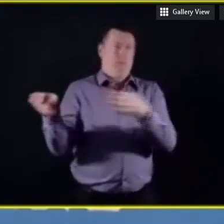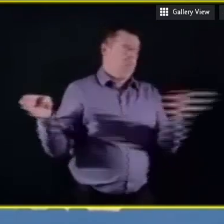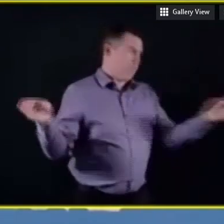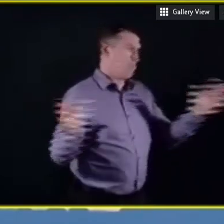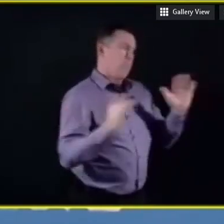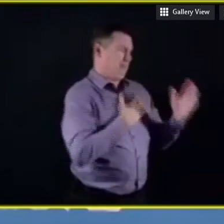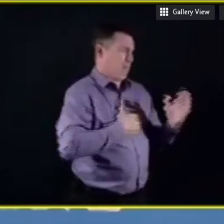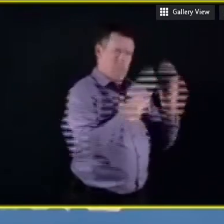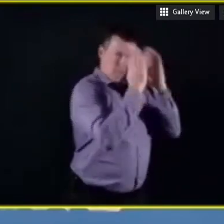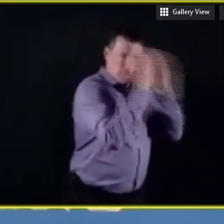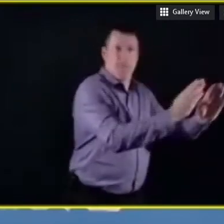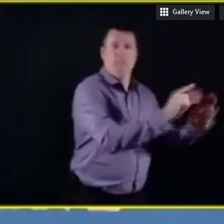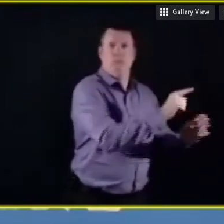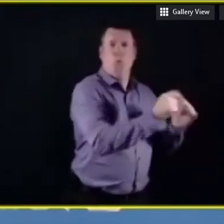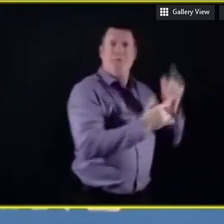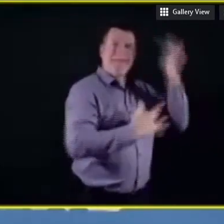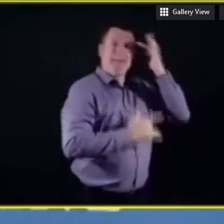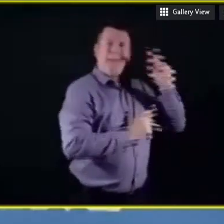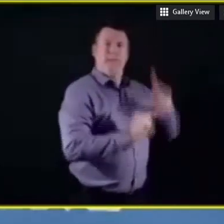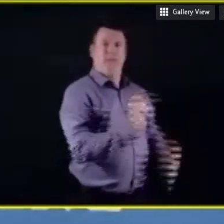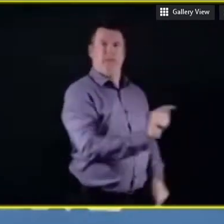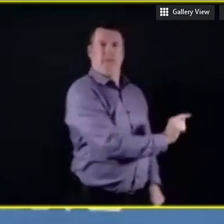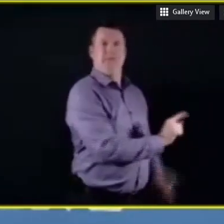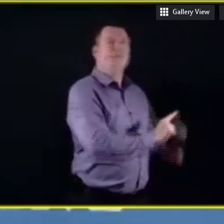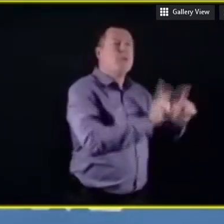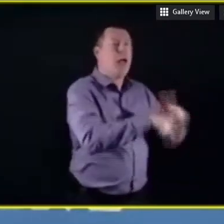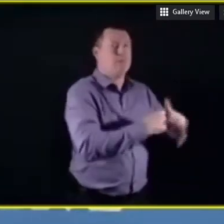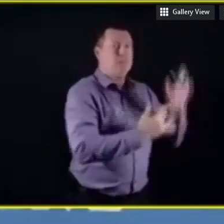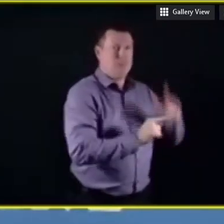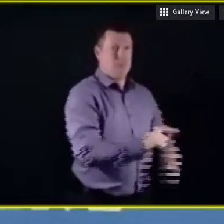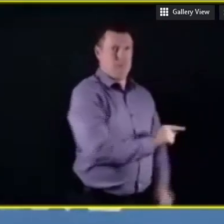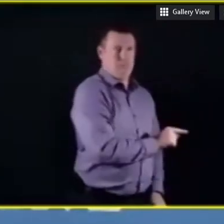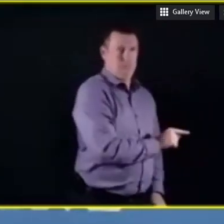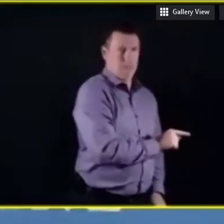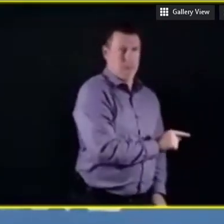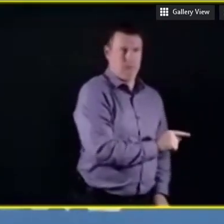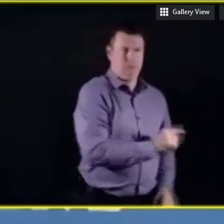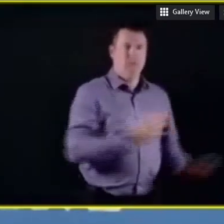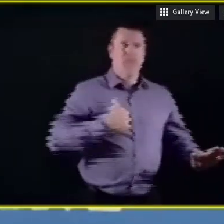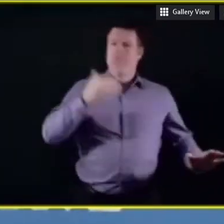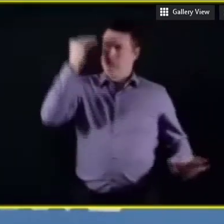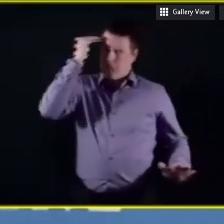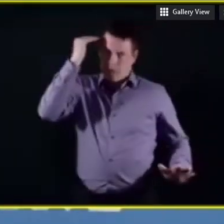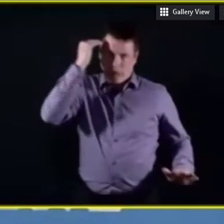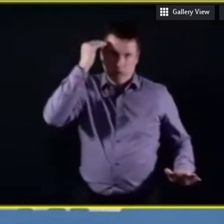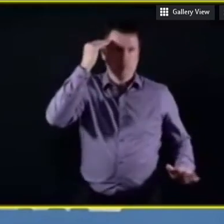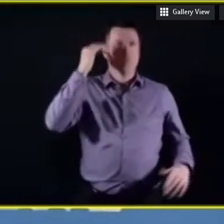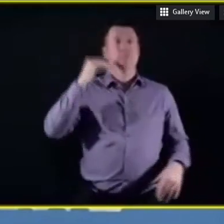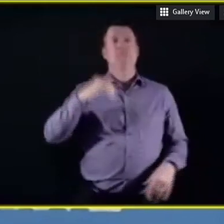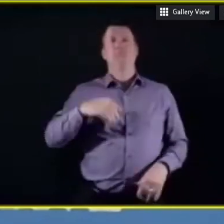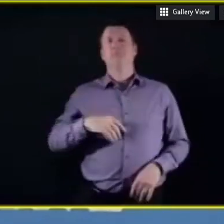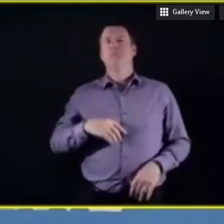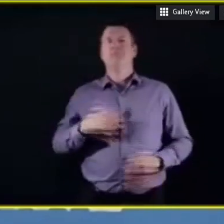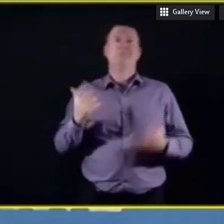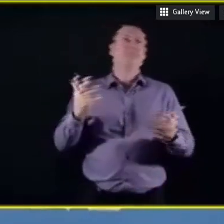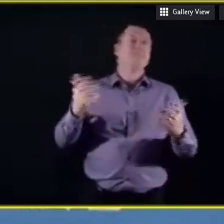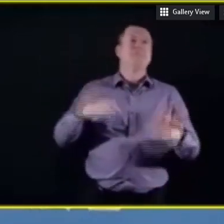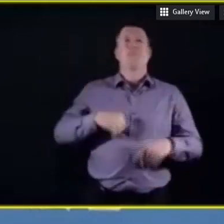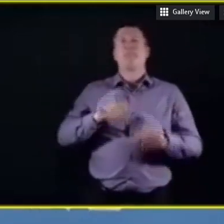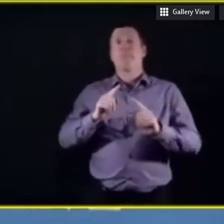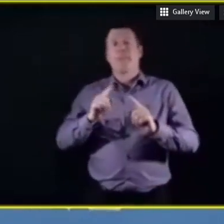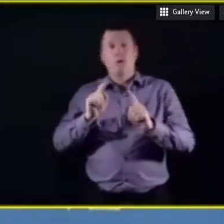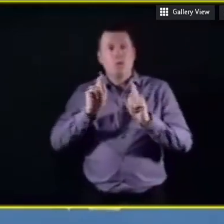their oncologist or their oncologic surgeon they need a scan, that it's safe to do. And the same kind of